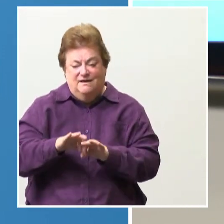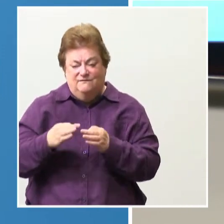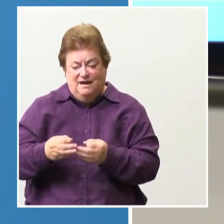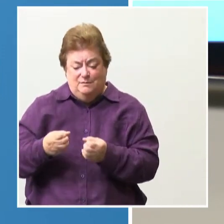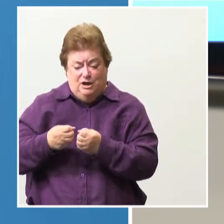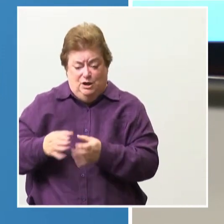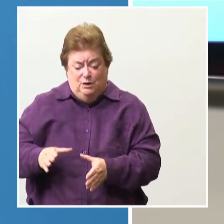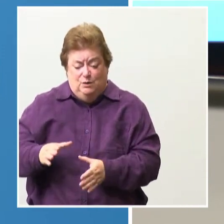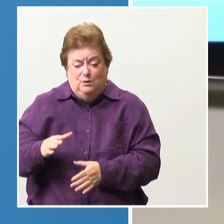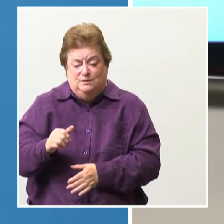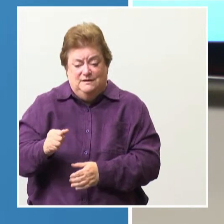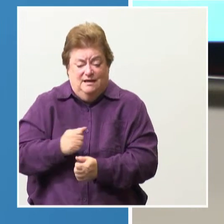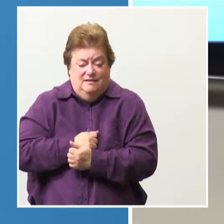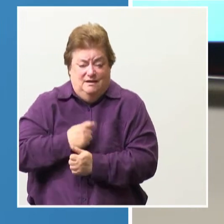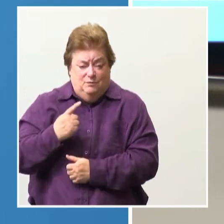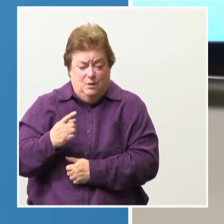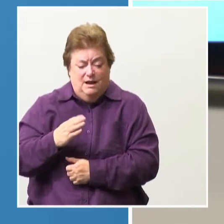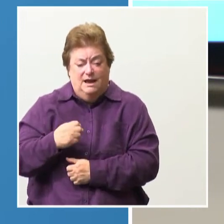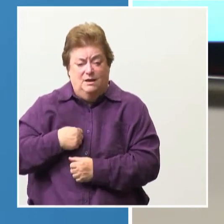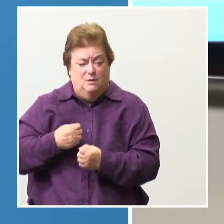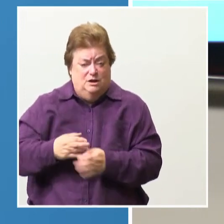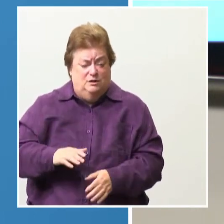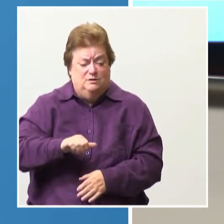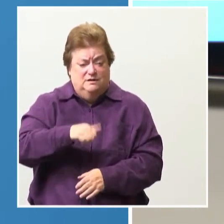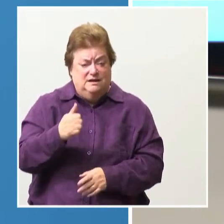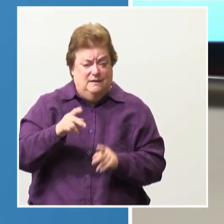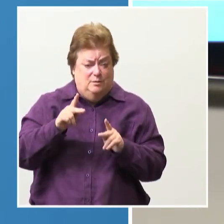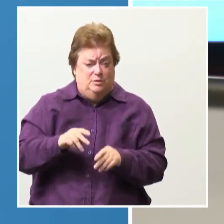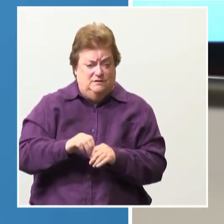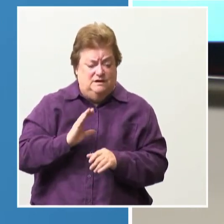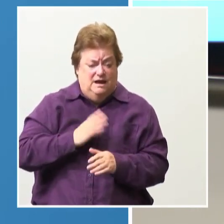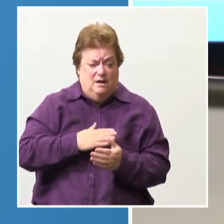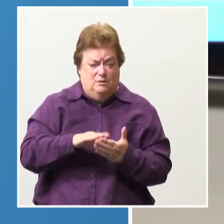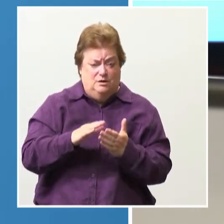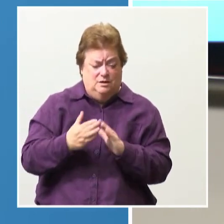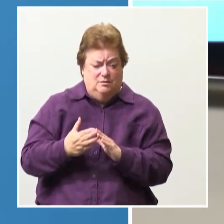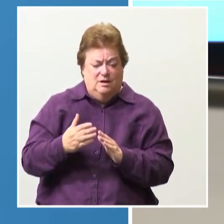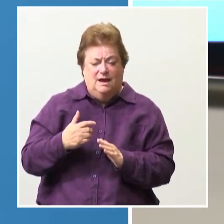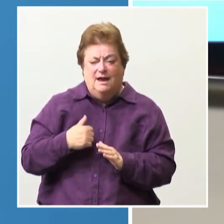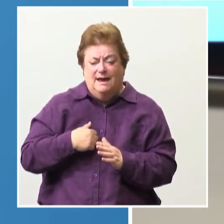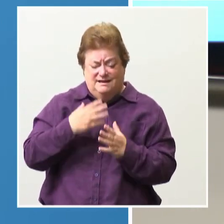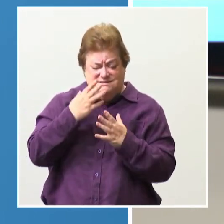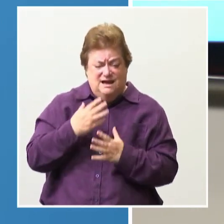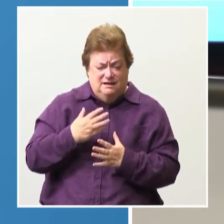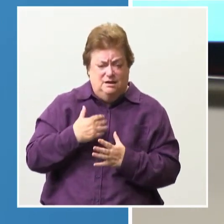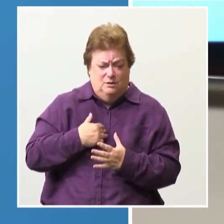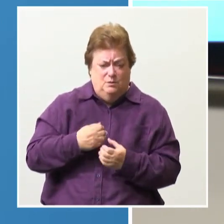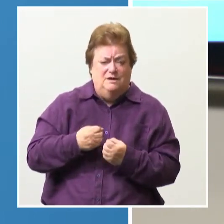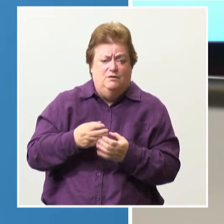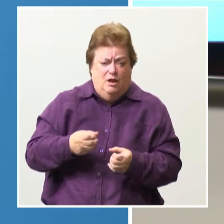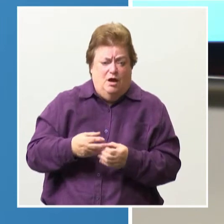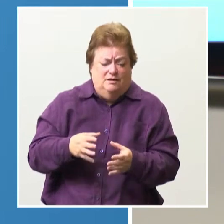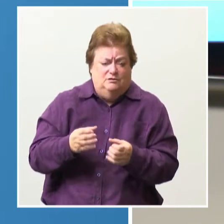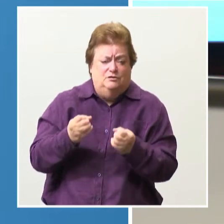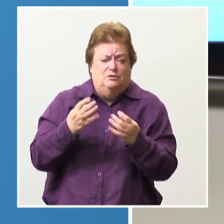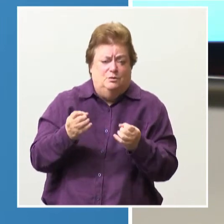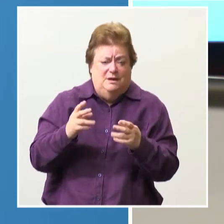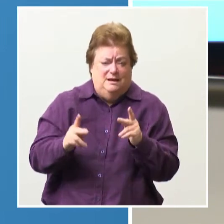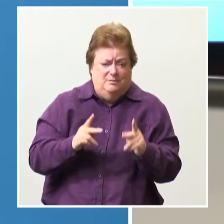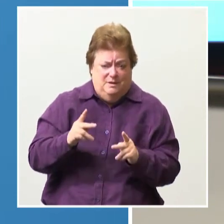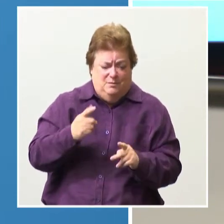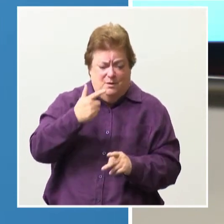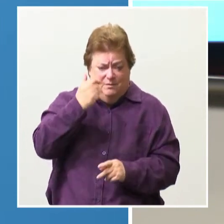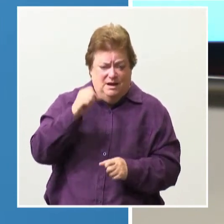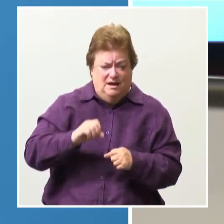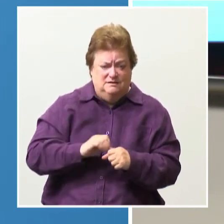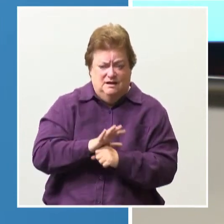we lose another member of our community. And sadly, we've lost too many people to the virus. However,